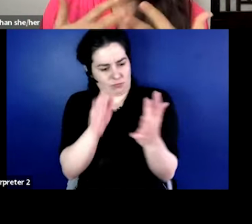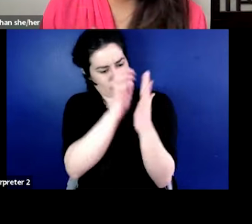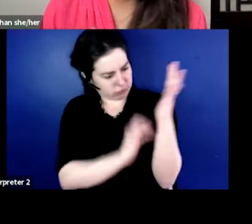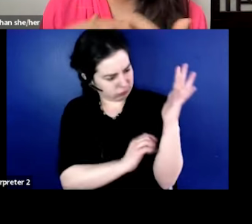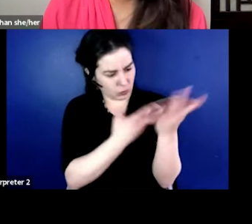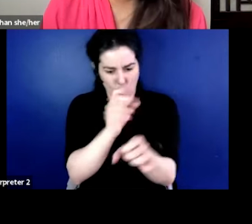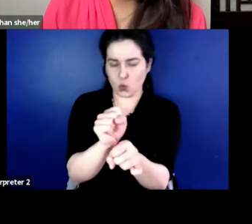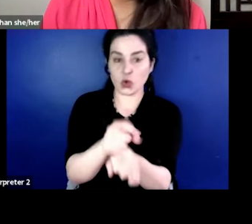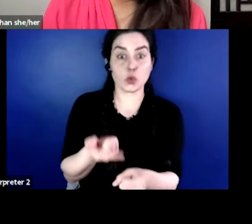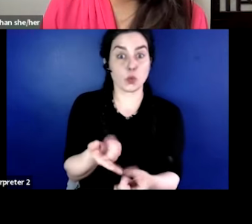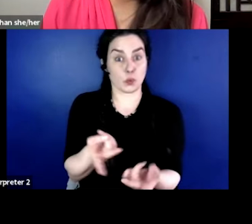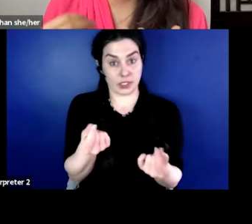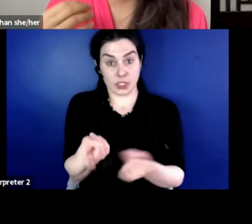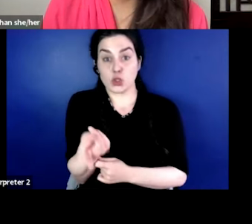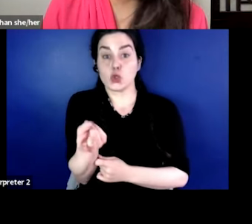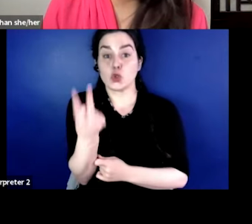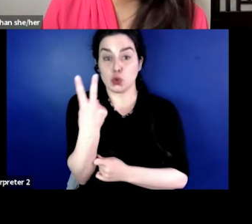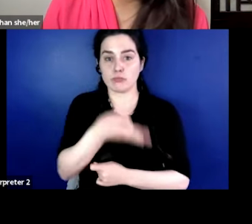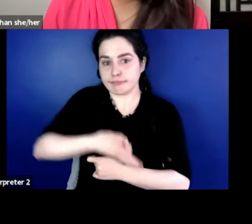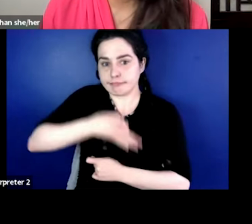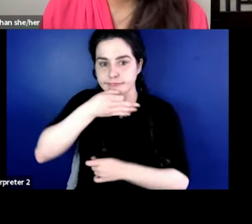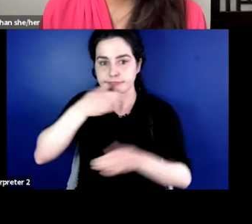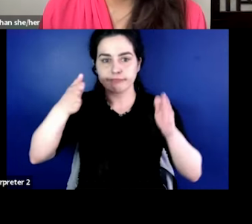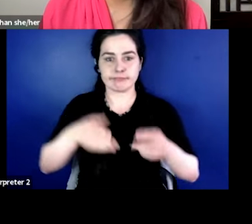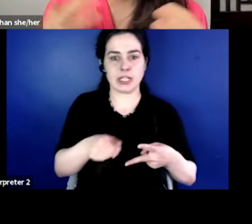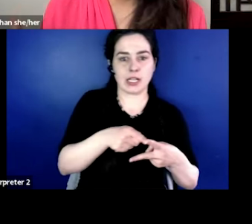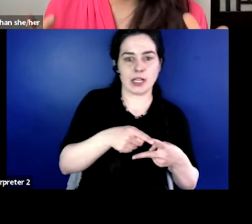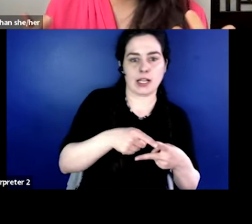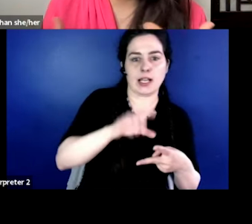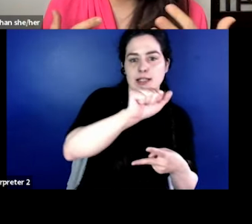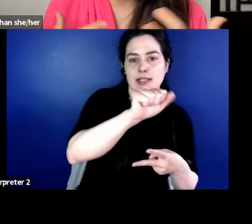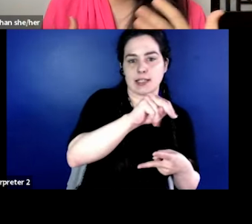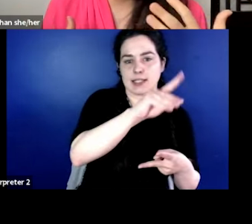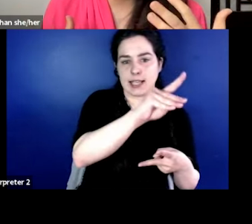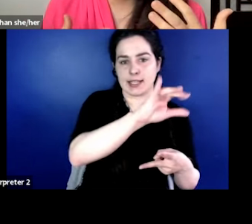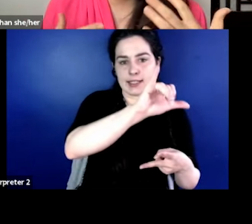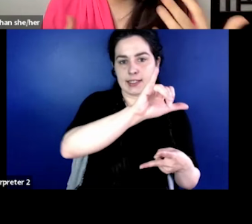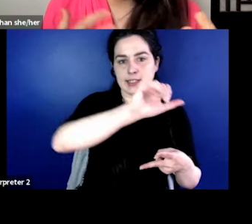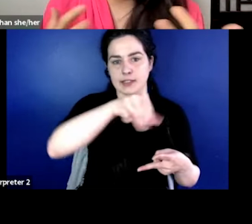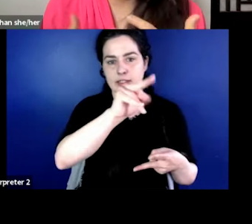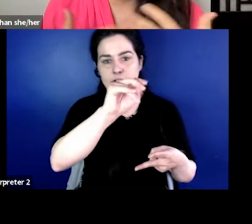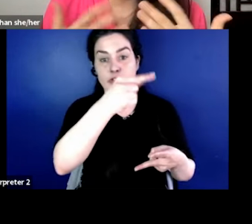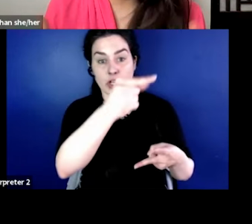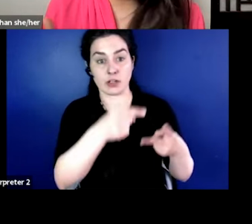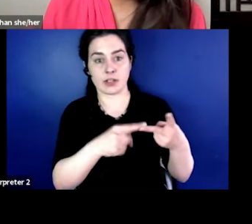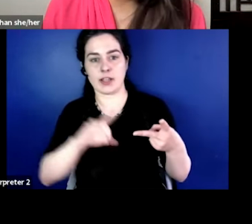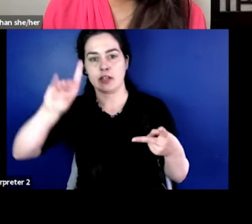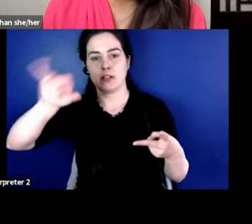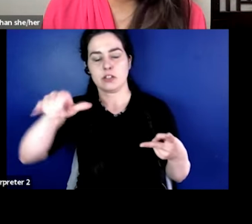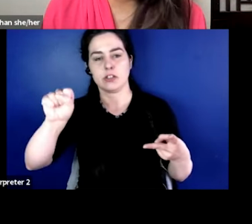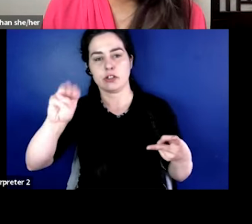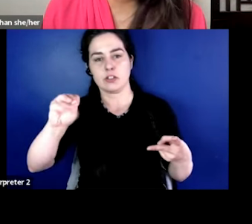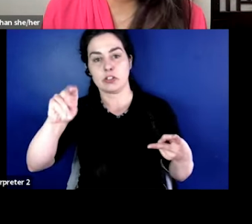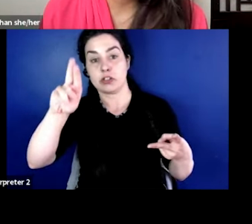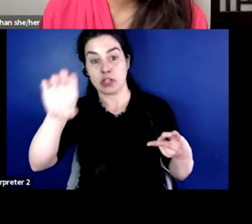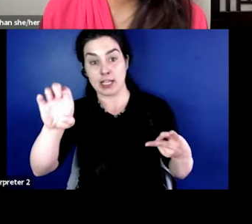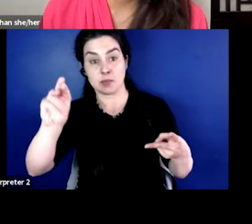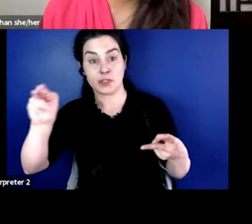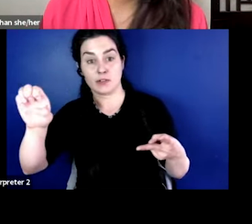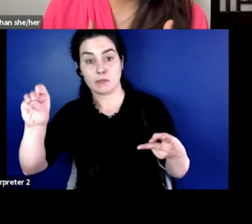amazing experts, Sandy Jung and Jasmine Mendoza, who are both forensic psychologists and are looking at this issue with